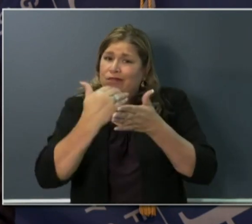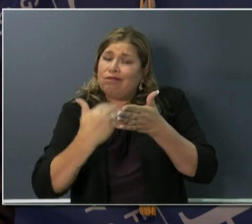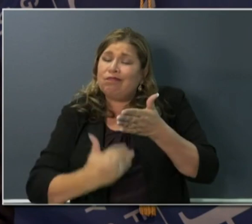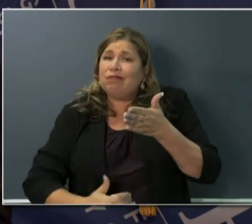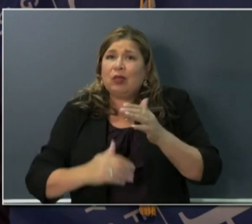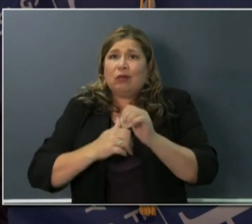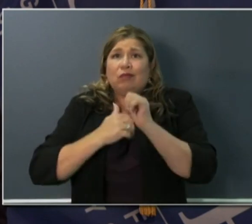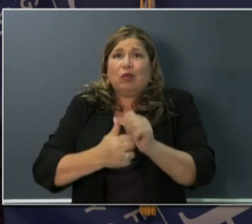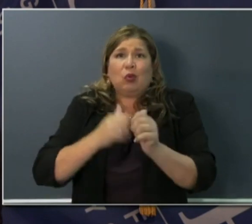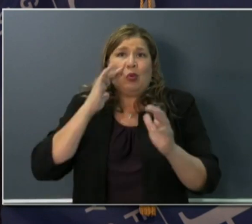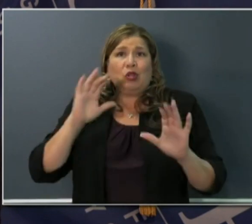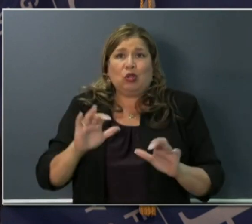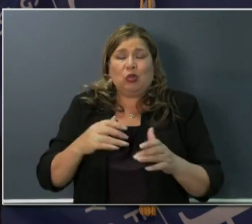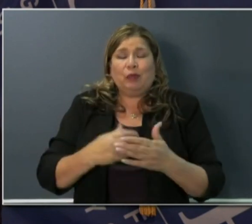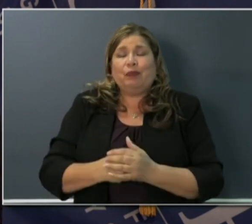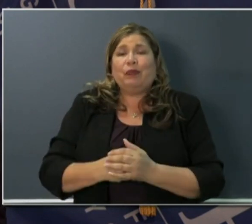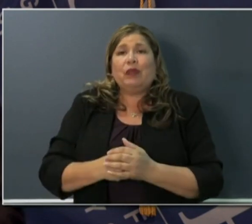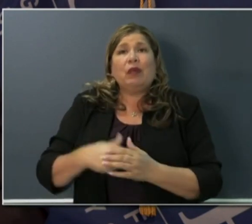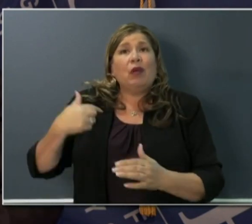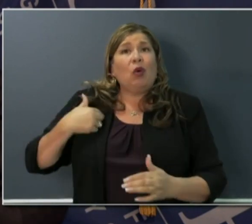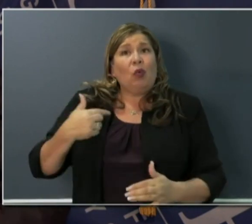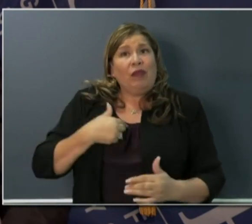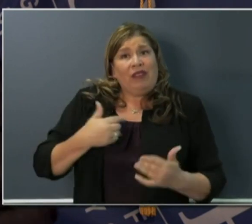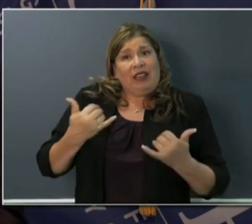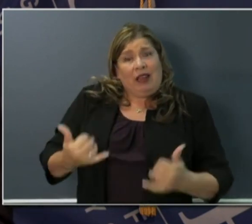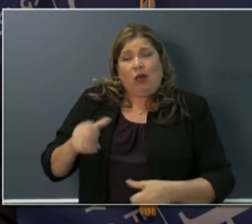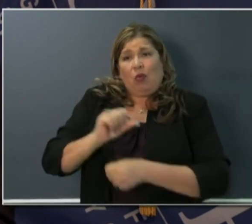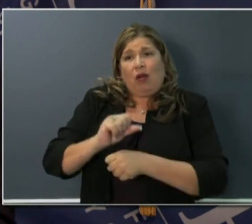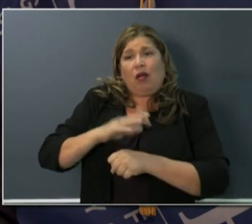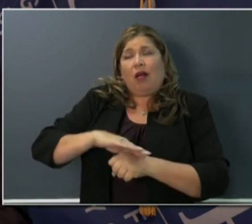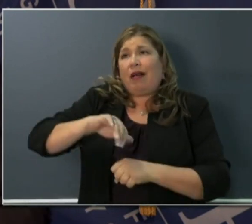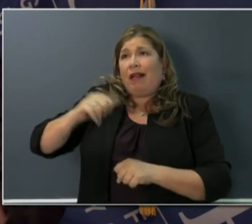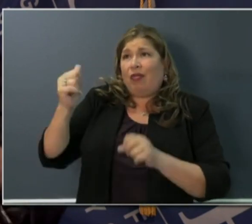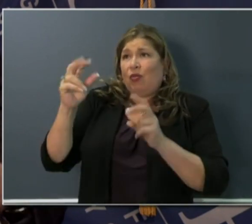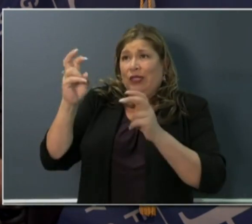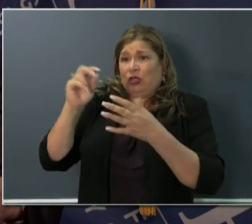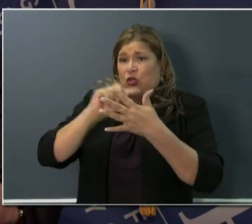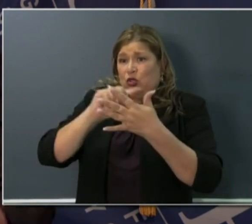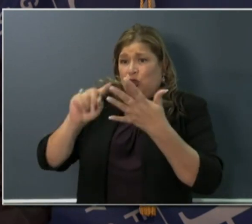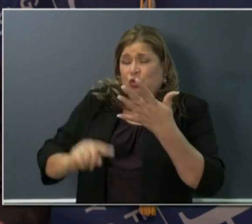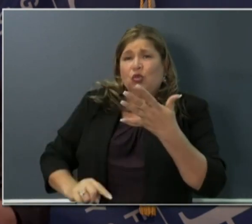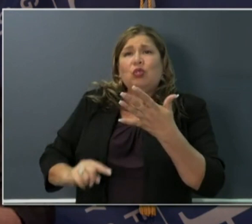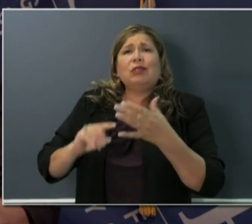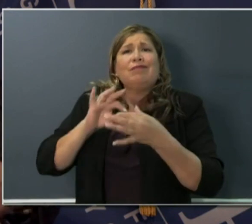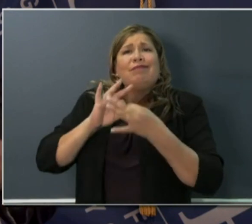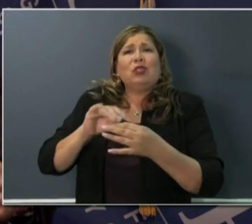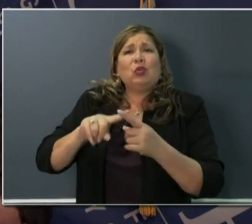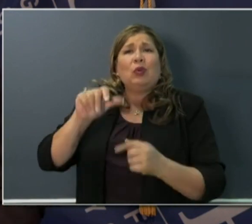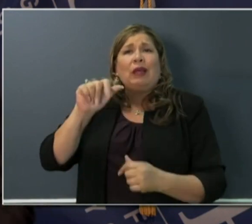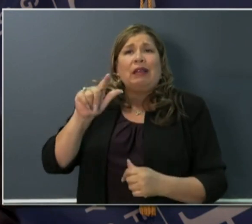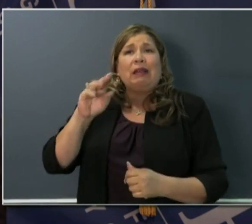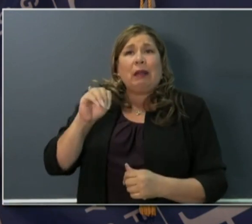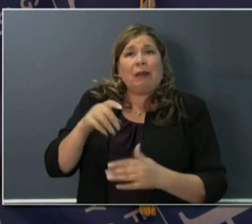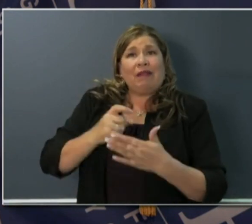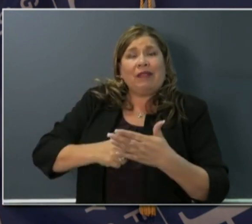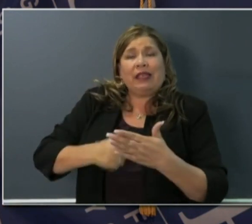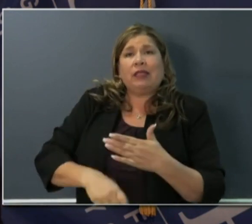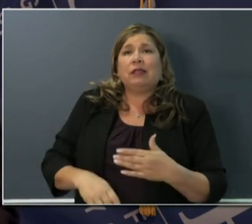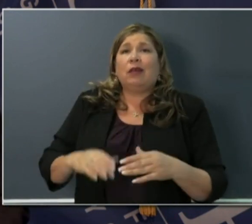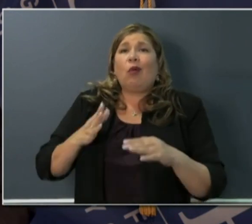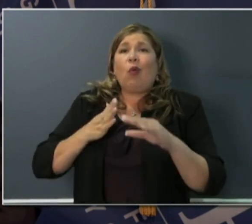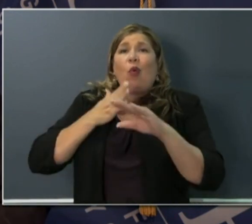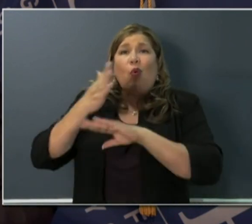We're working on additional issues and get continuity and consistency on ATM fees, on overdraft charges as